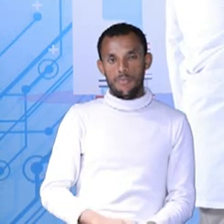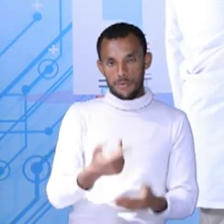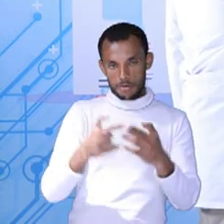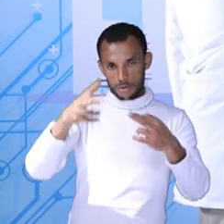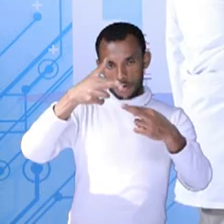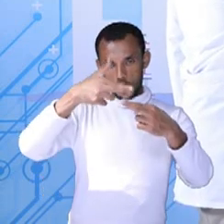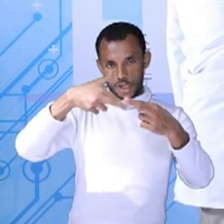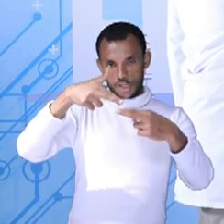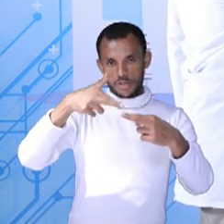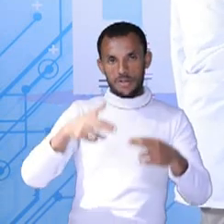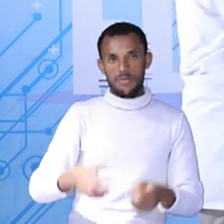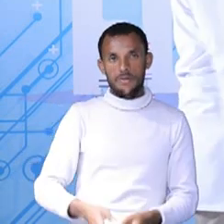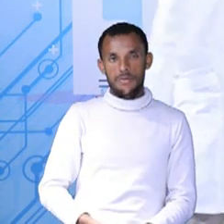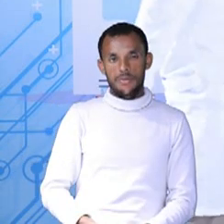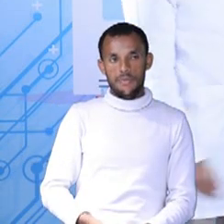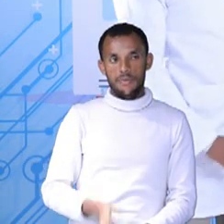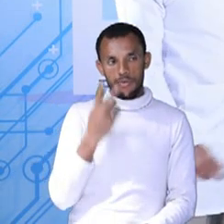This region.